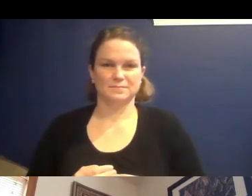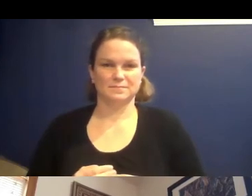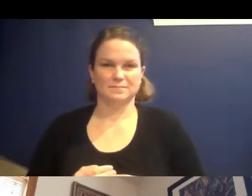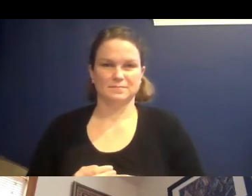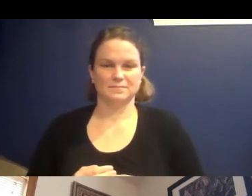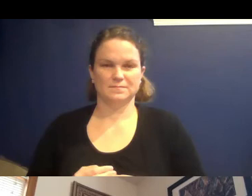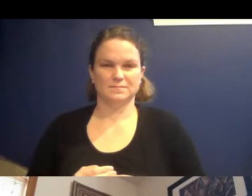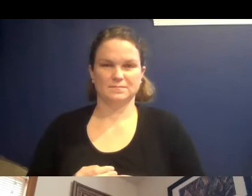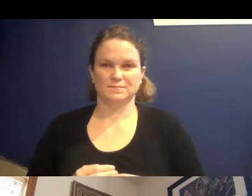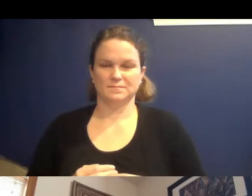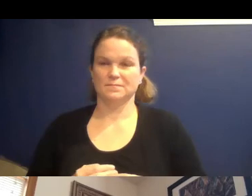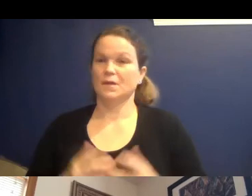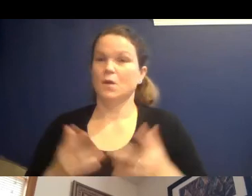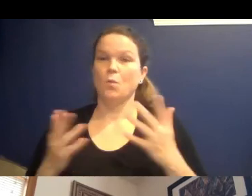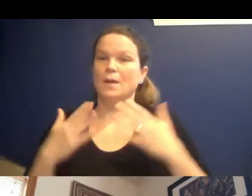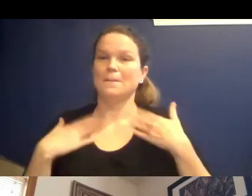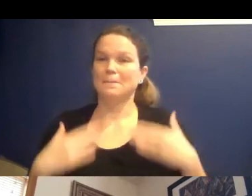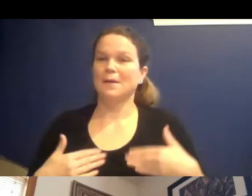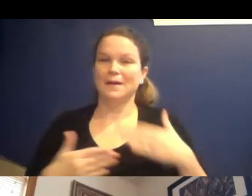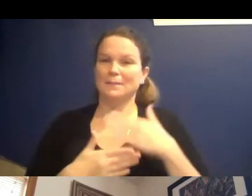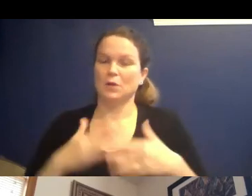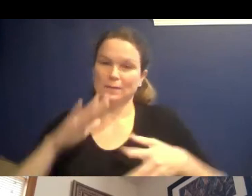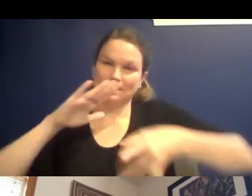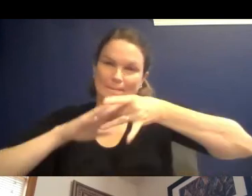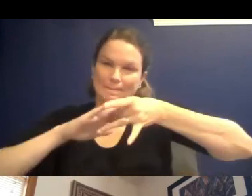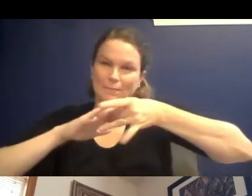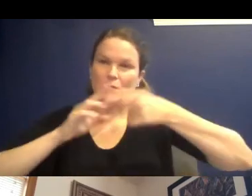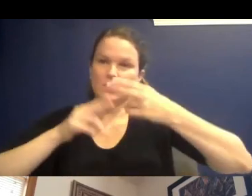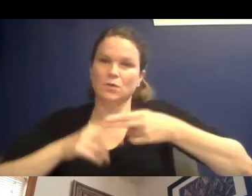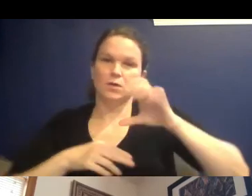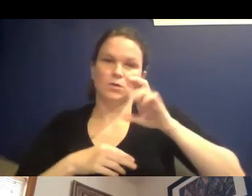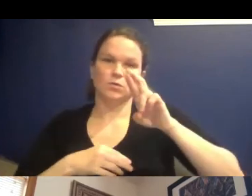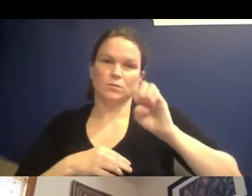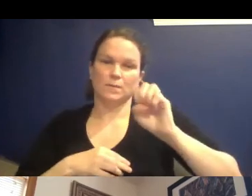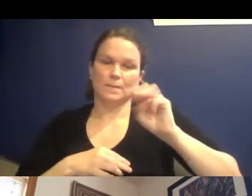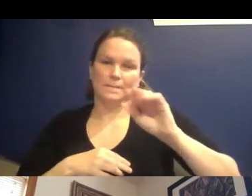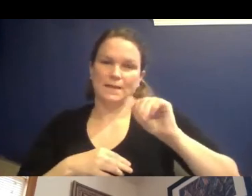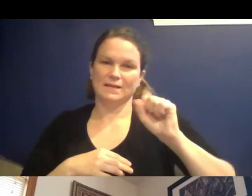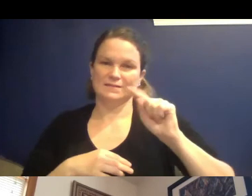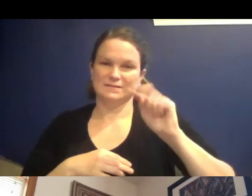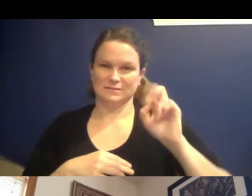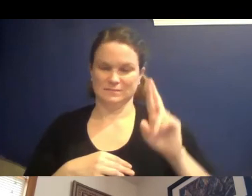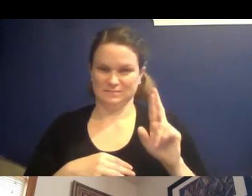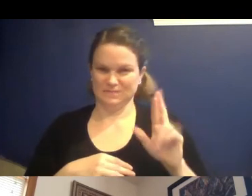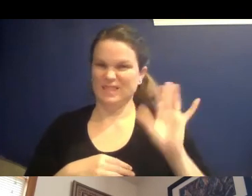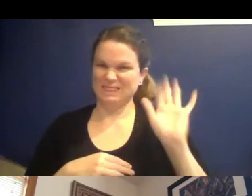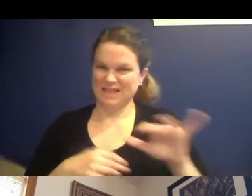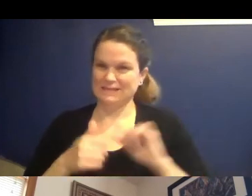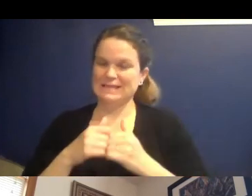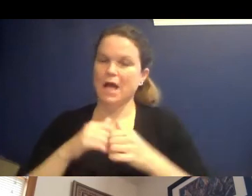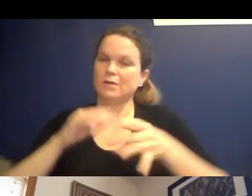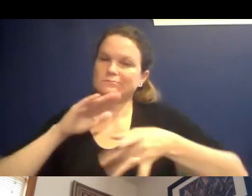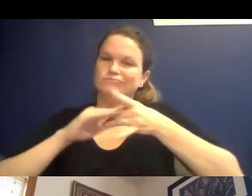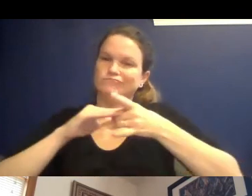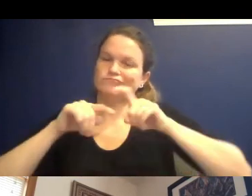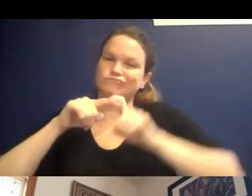The organ that holds on to the silk pad is called a cremaster. So that's what suspends the